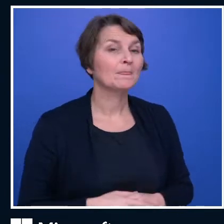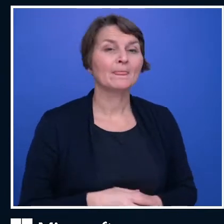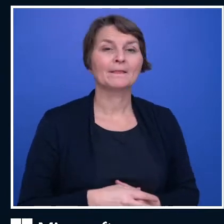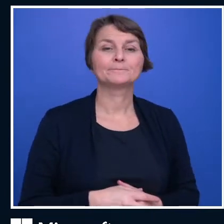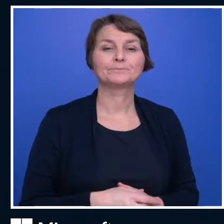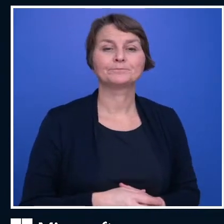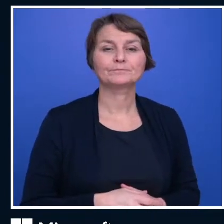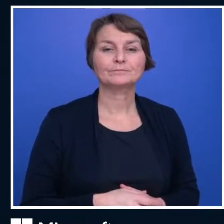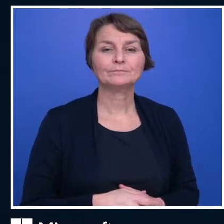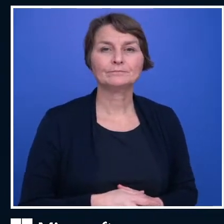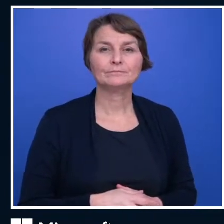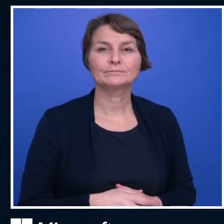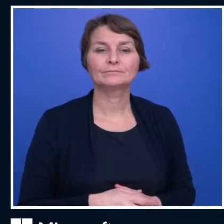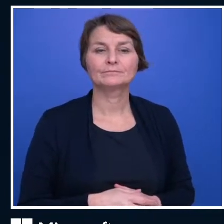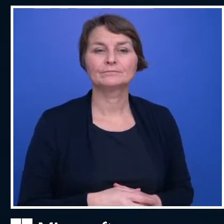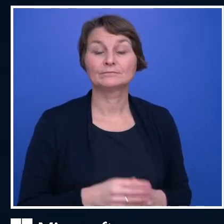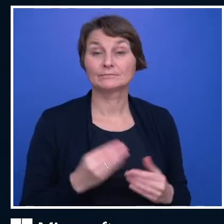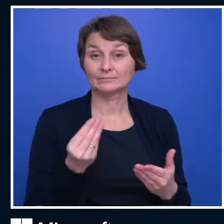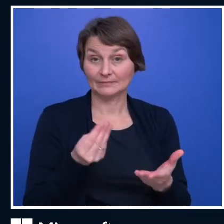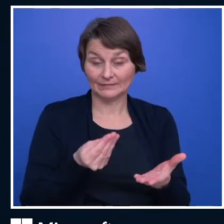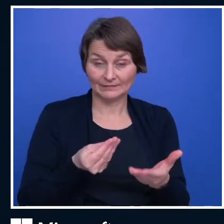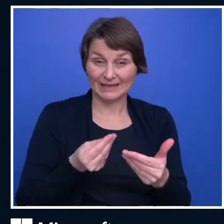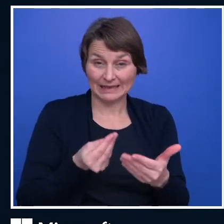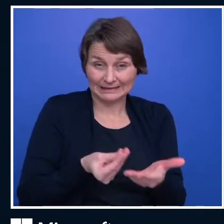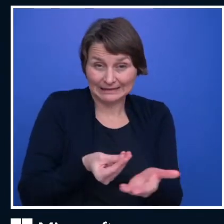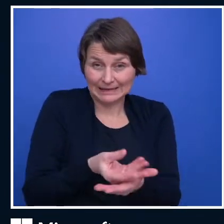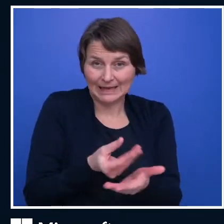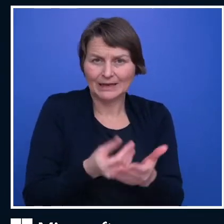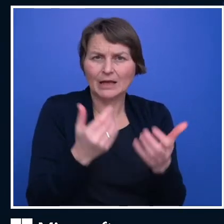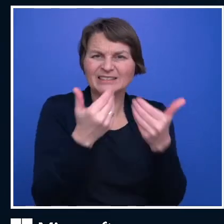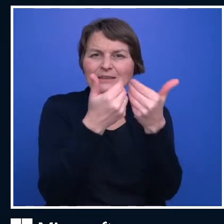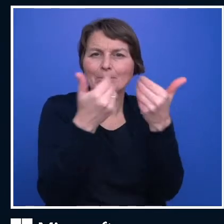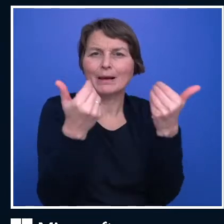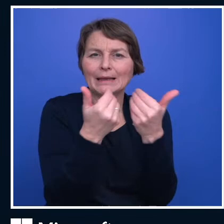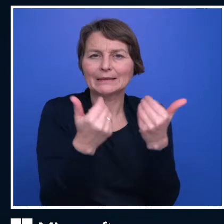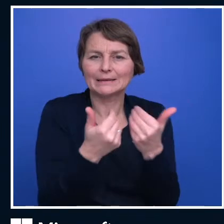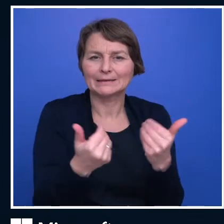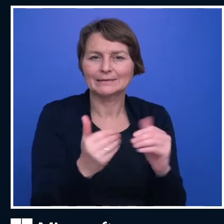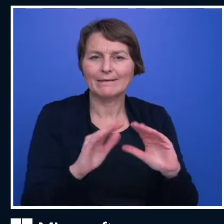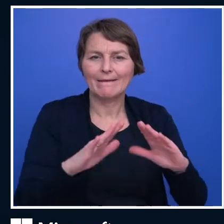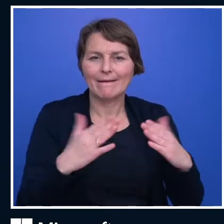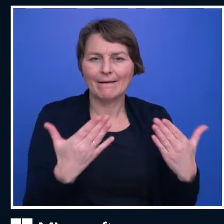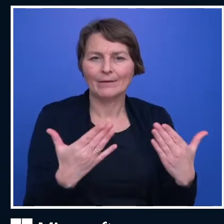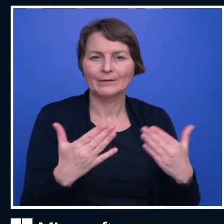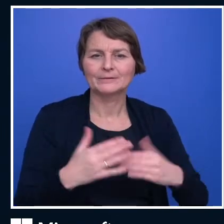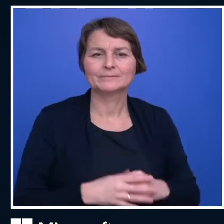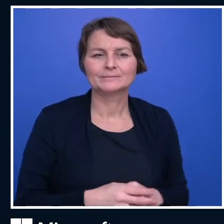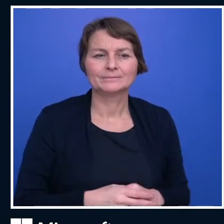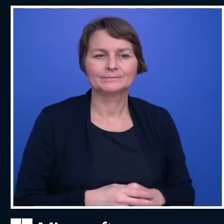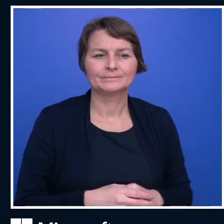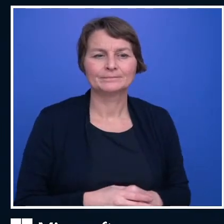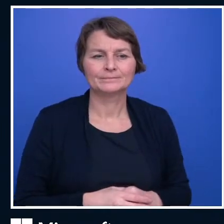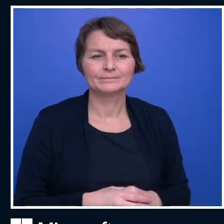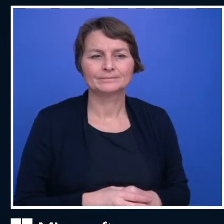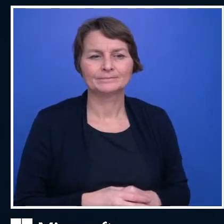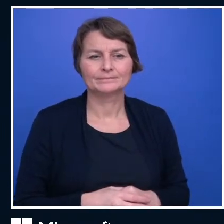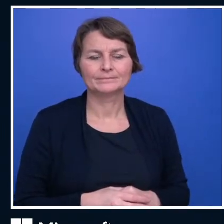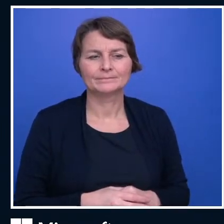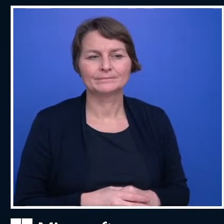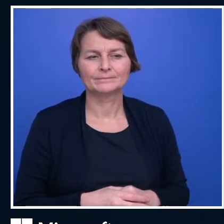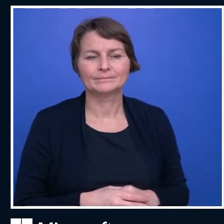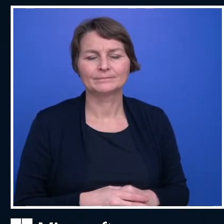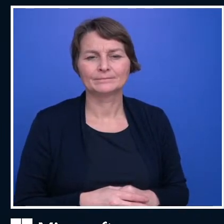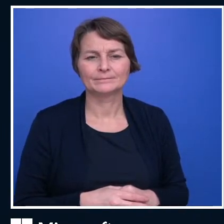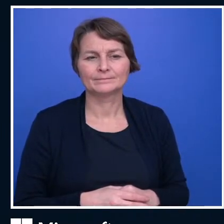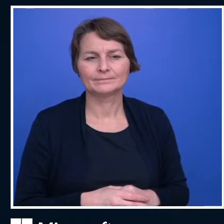data into training and test sets. If you have worked with creating ML models, you most probably know how all of this